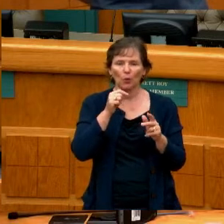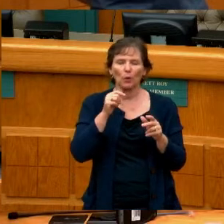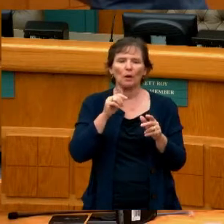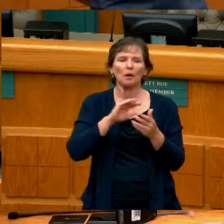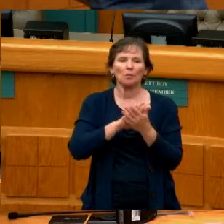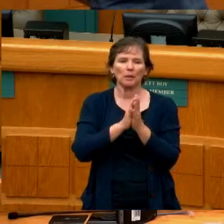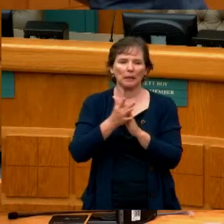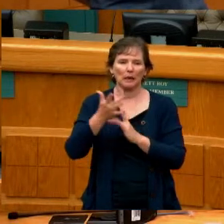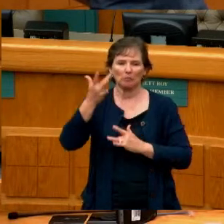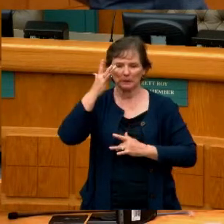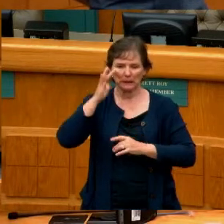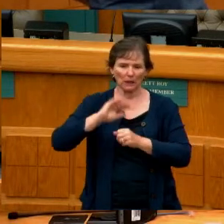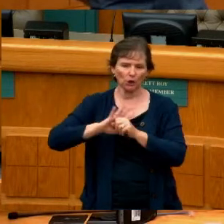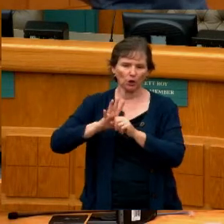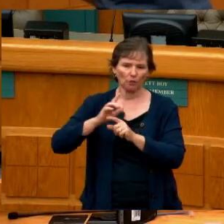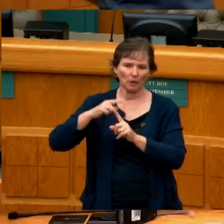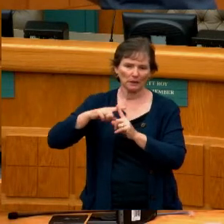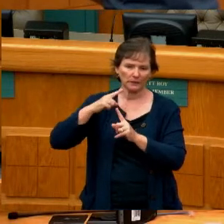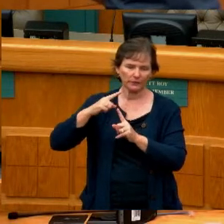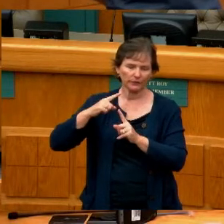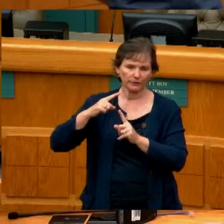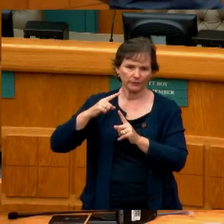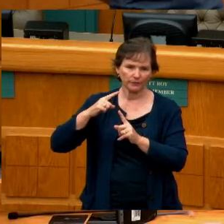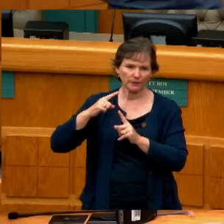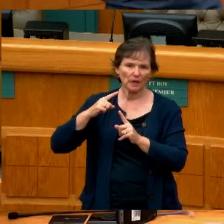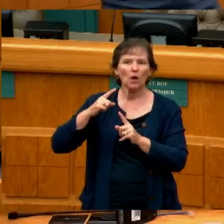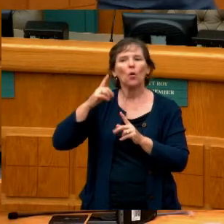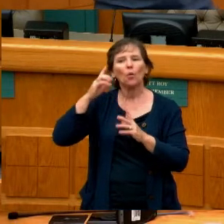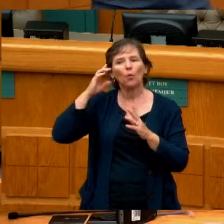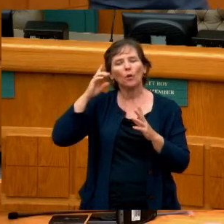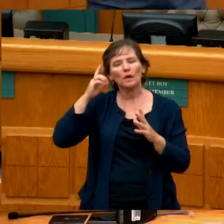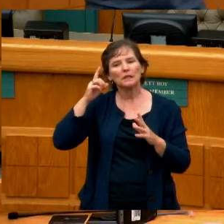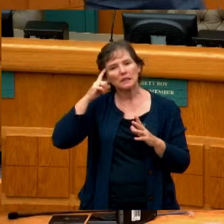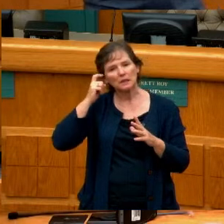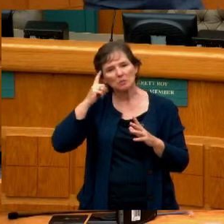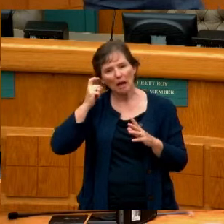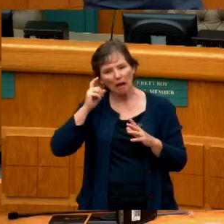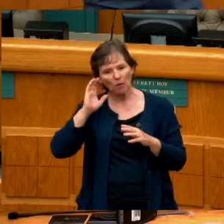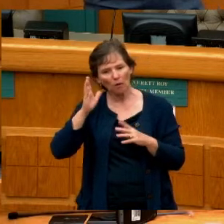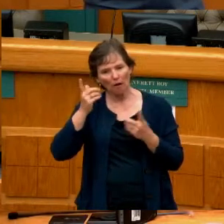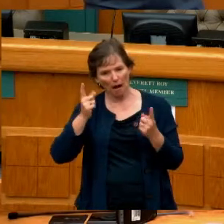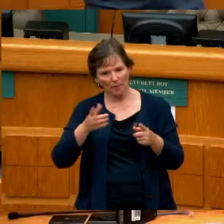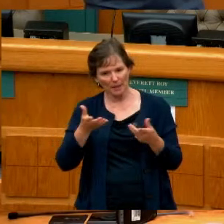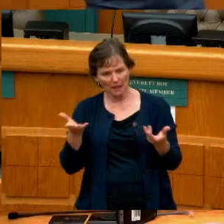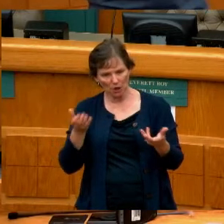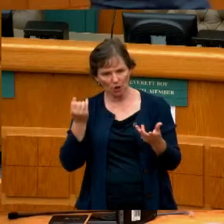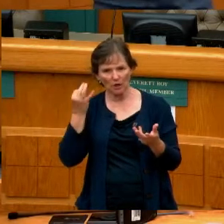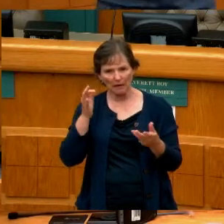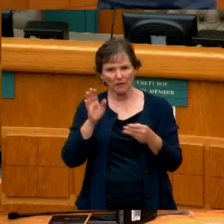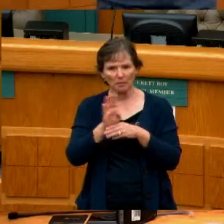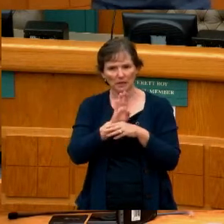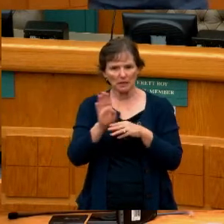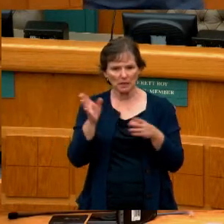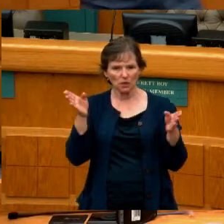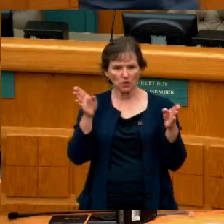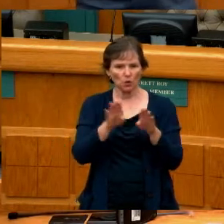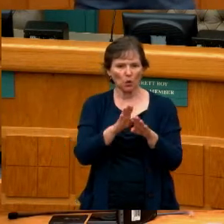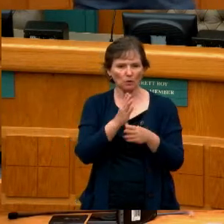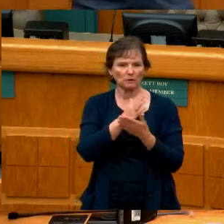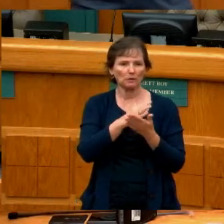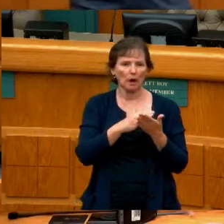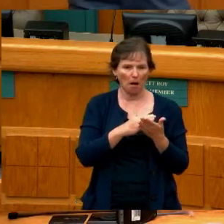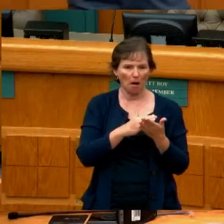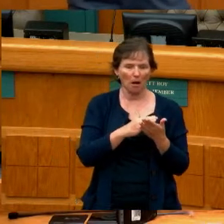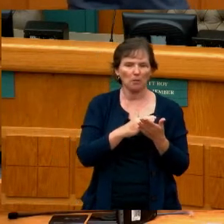they're achieving that. Presumably, what we hope and is baked into our model is that when we hit those thresholds and the capacities